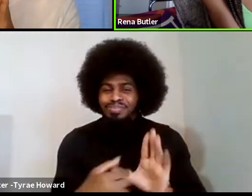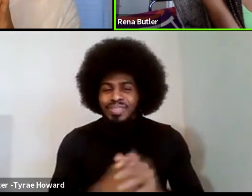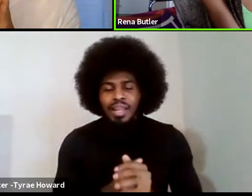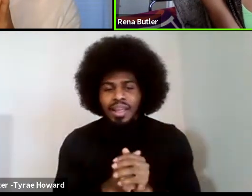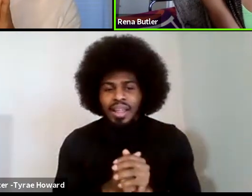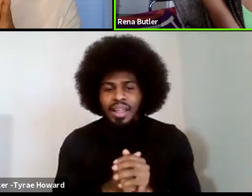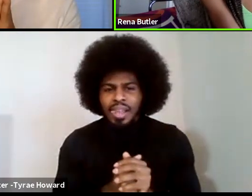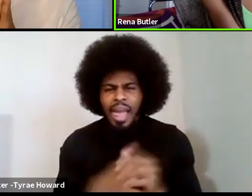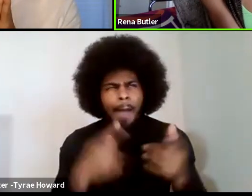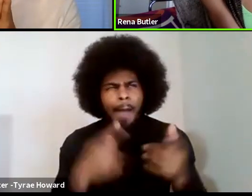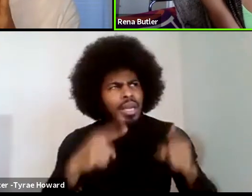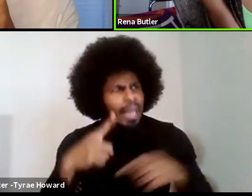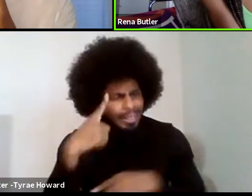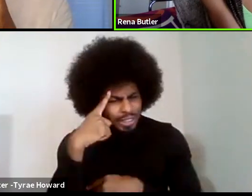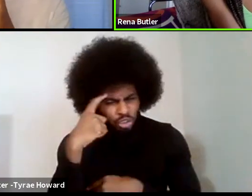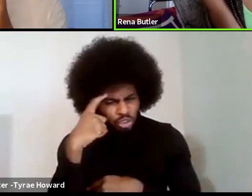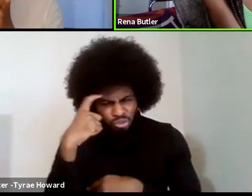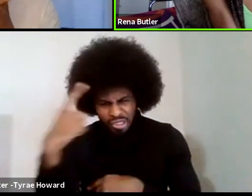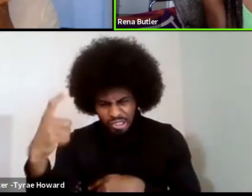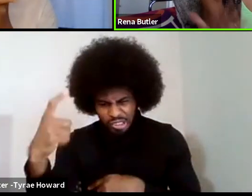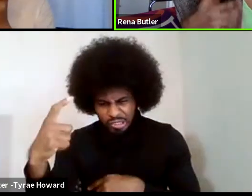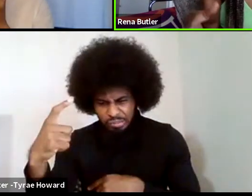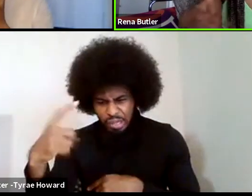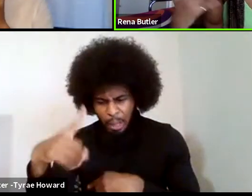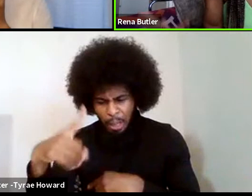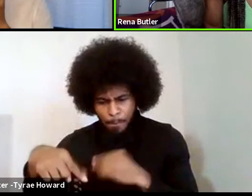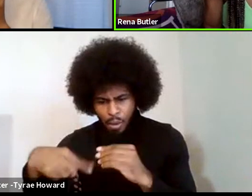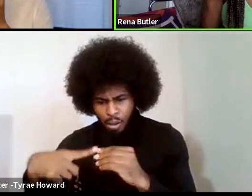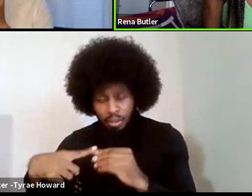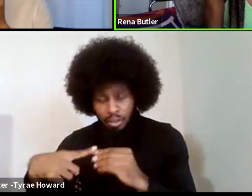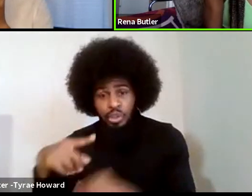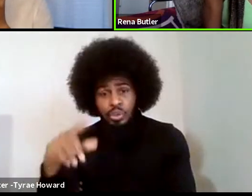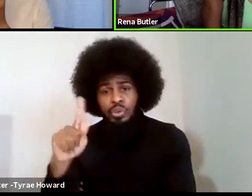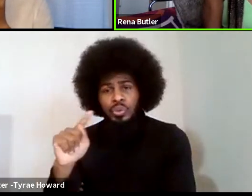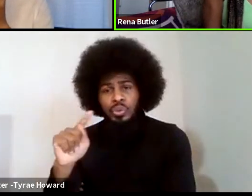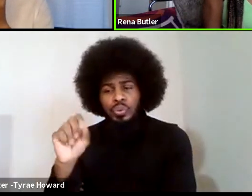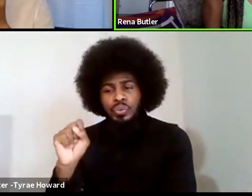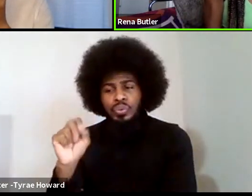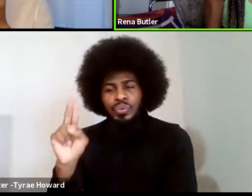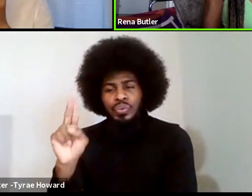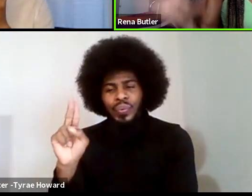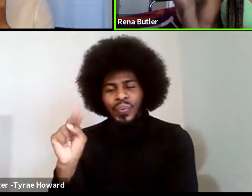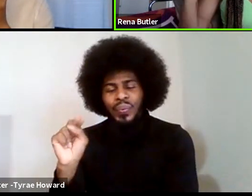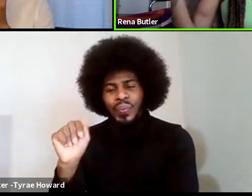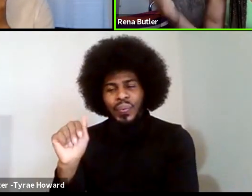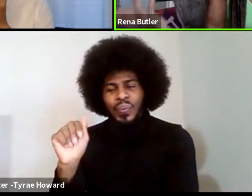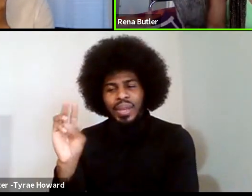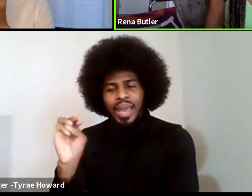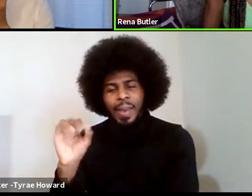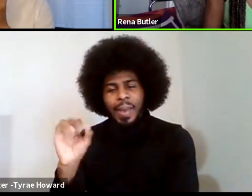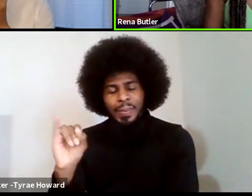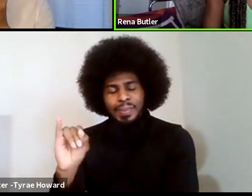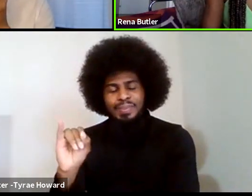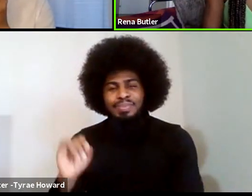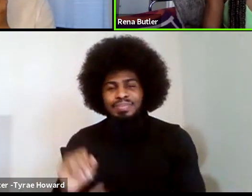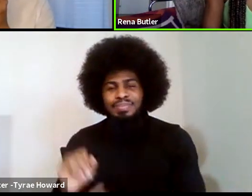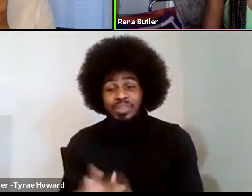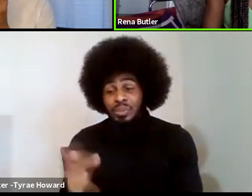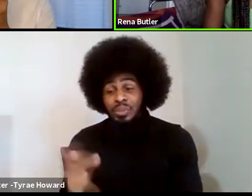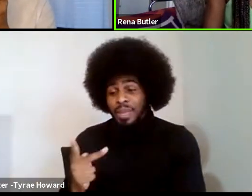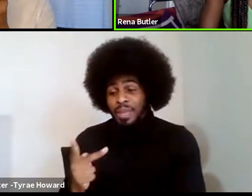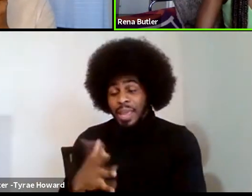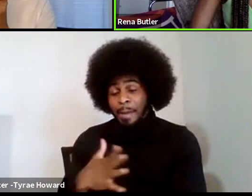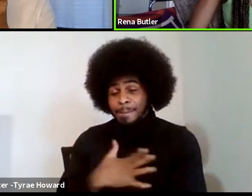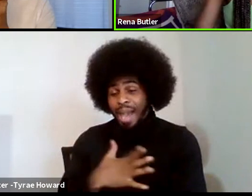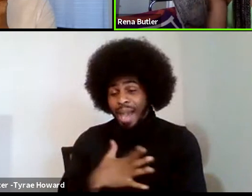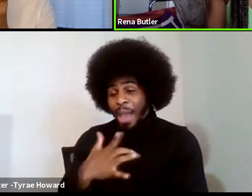been a spiritual marking, but it's helping the creativity flow. And it was me and my partner, my fiance. We've